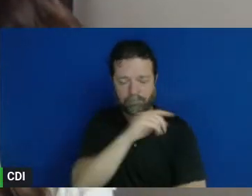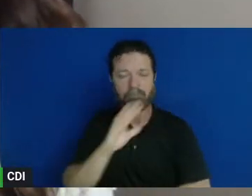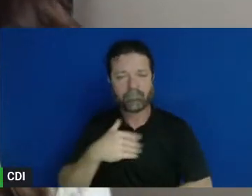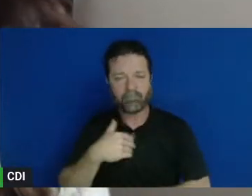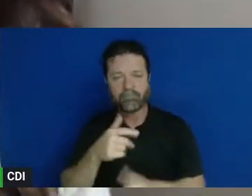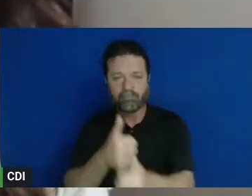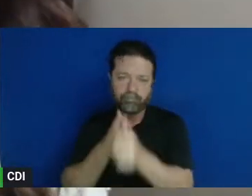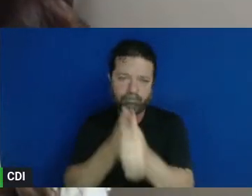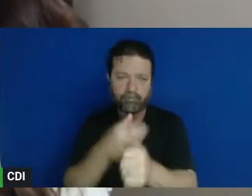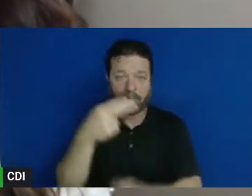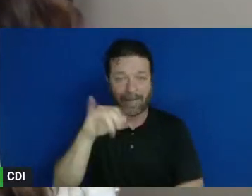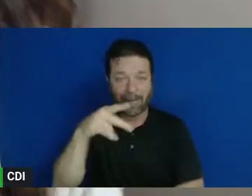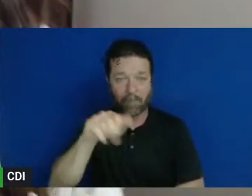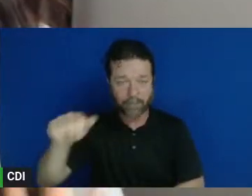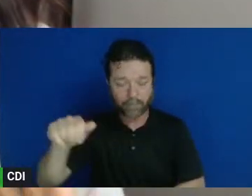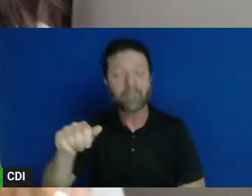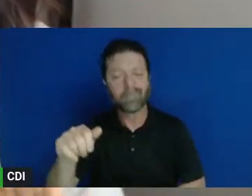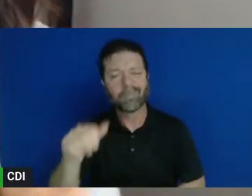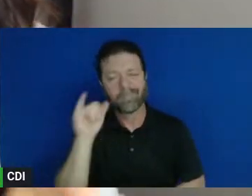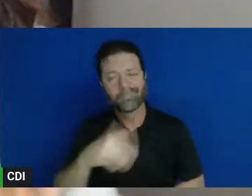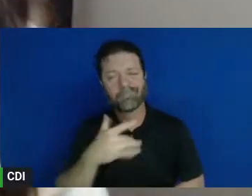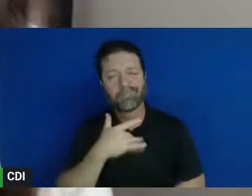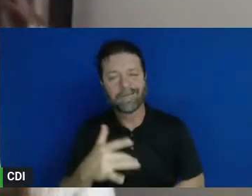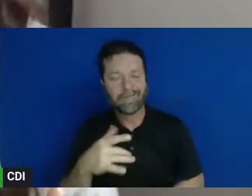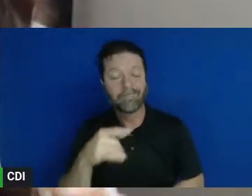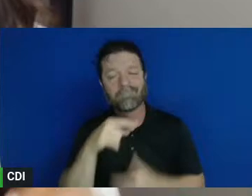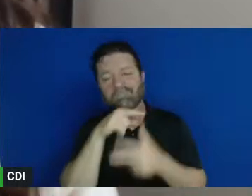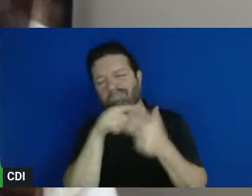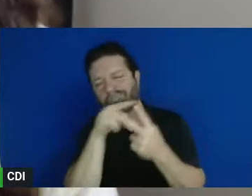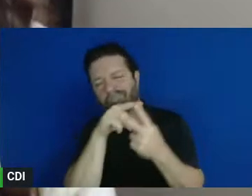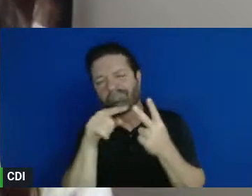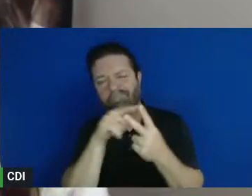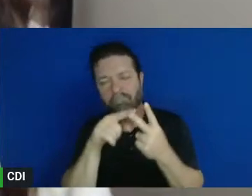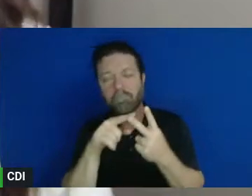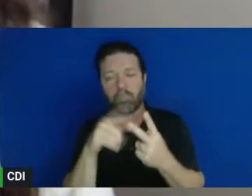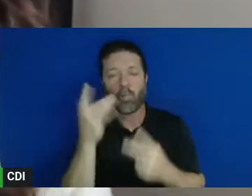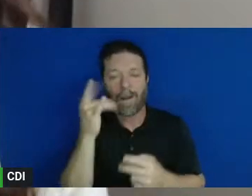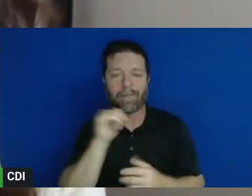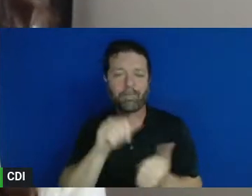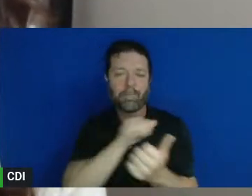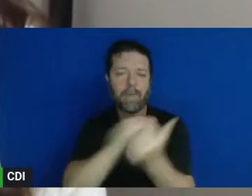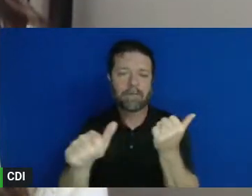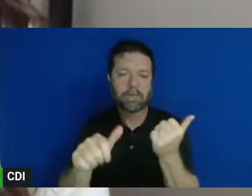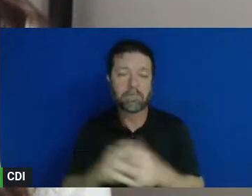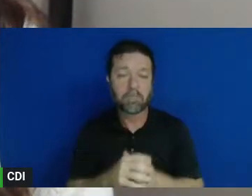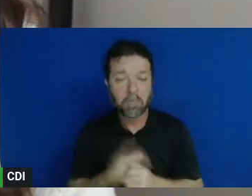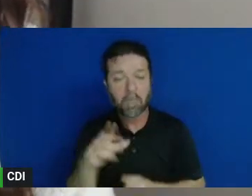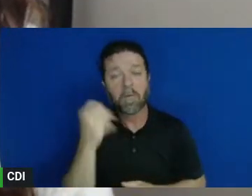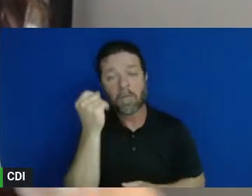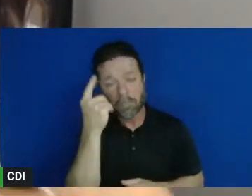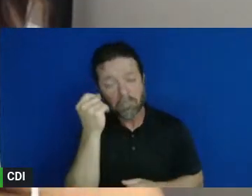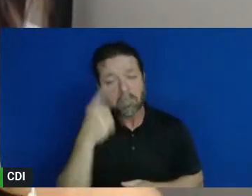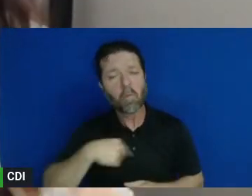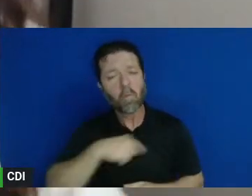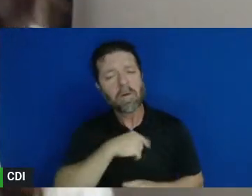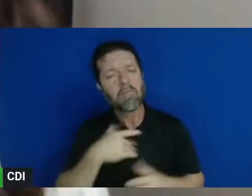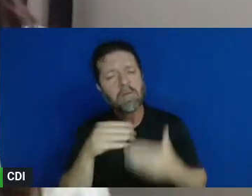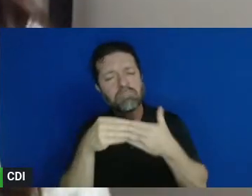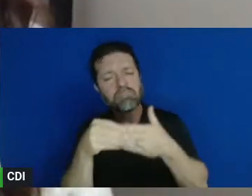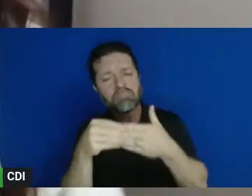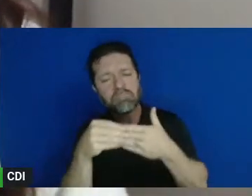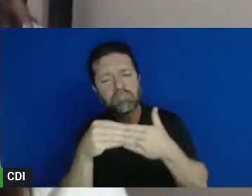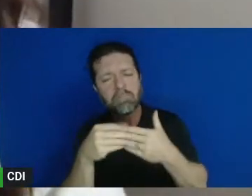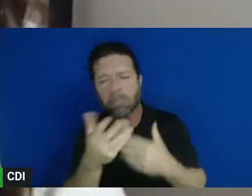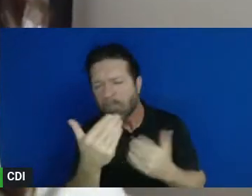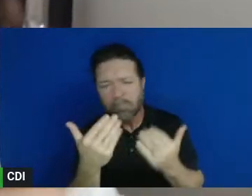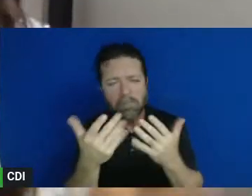to pass an office verification. But please know that we do work with you, and we do send out